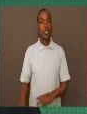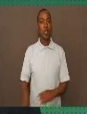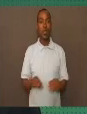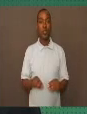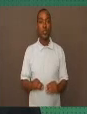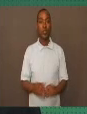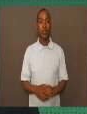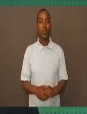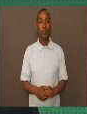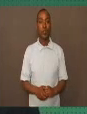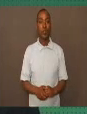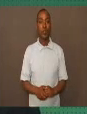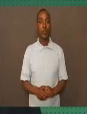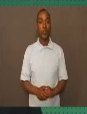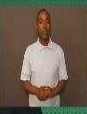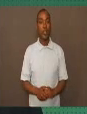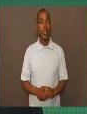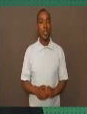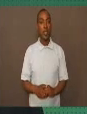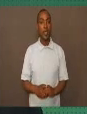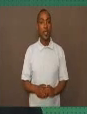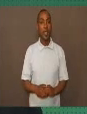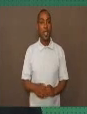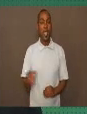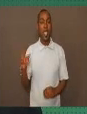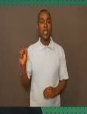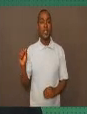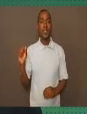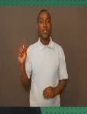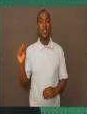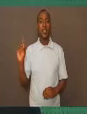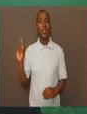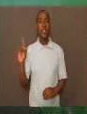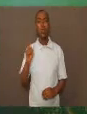Students, do you know what an STD is?